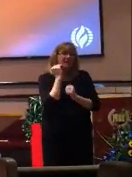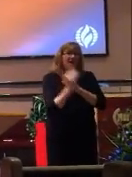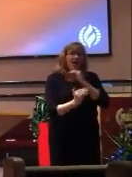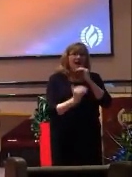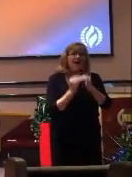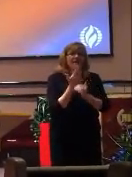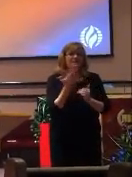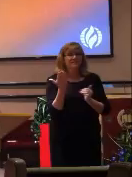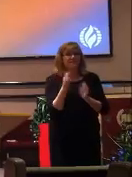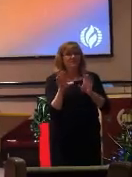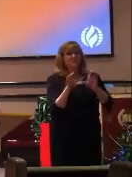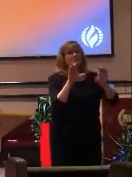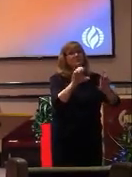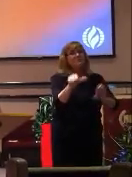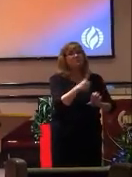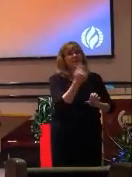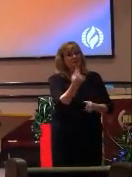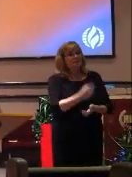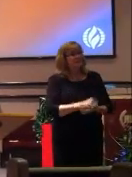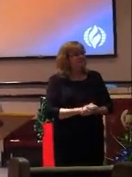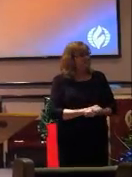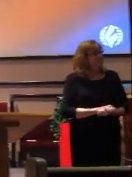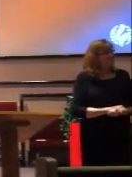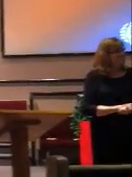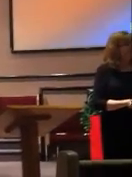show to anyone.